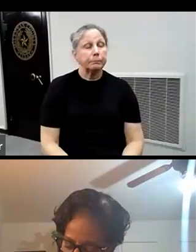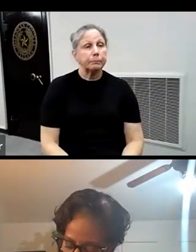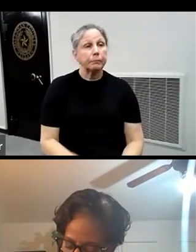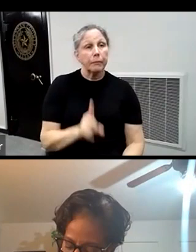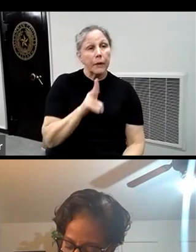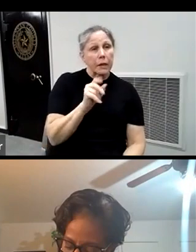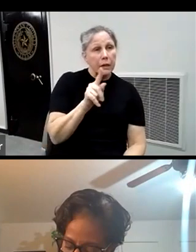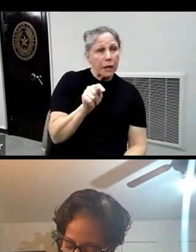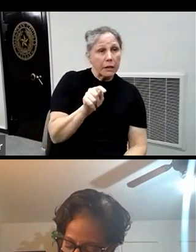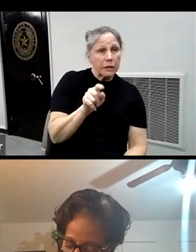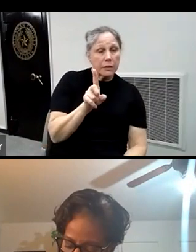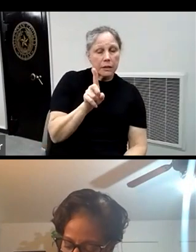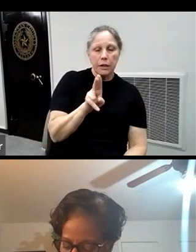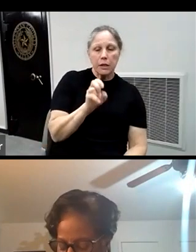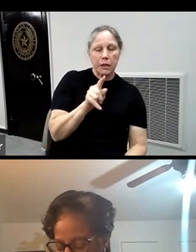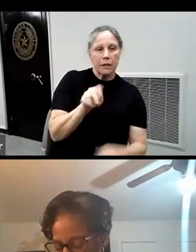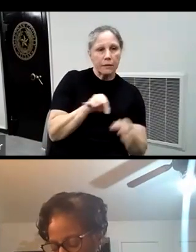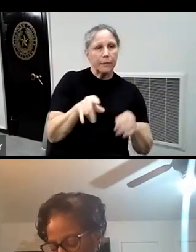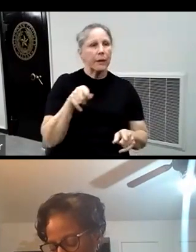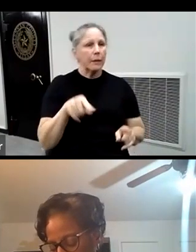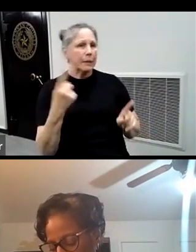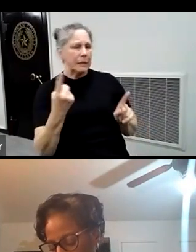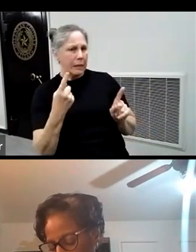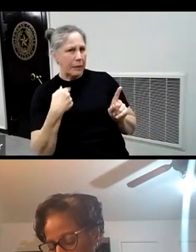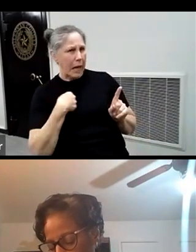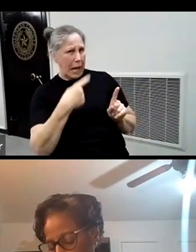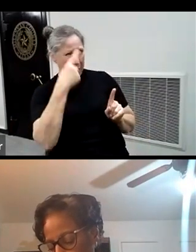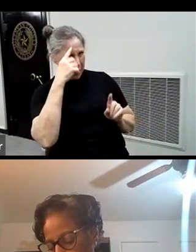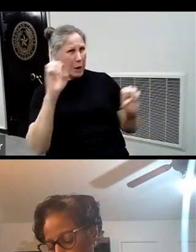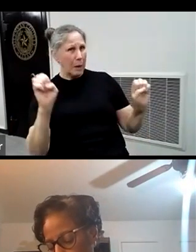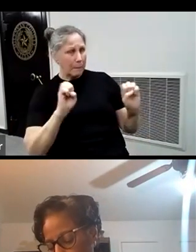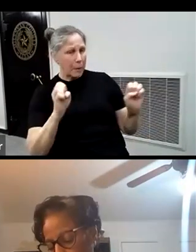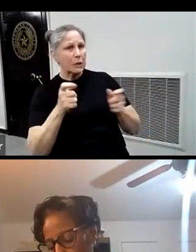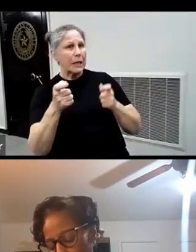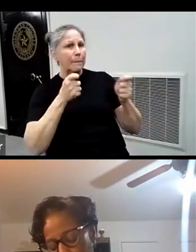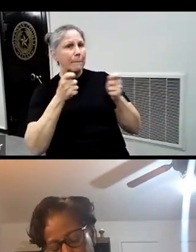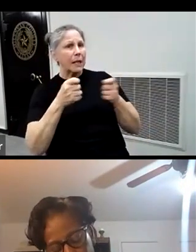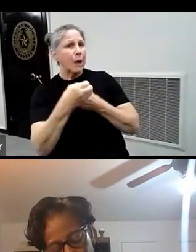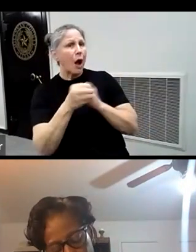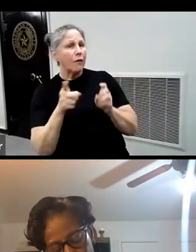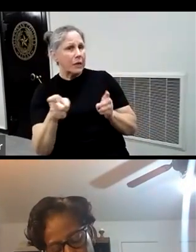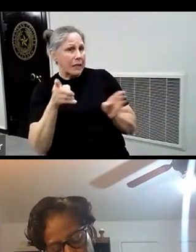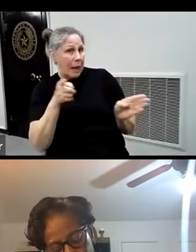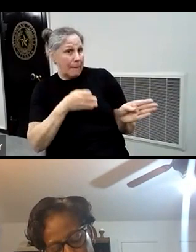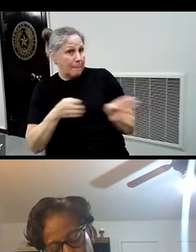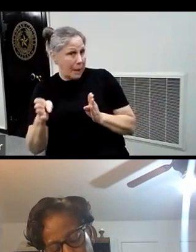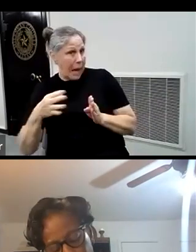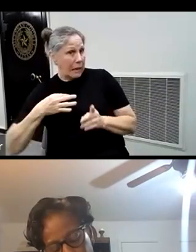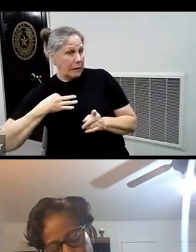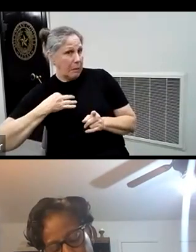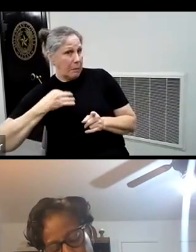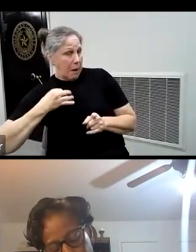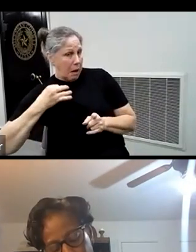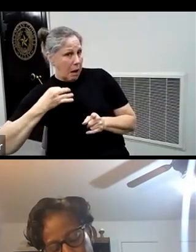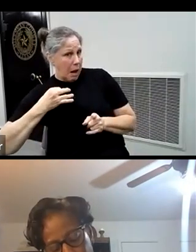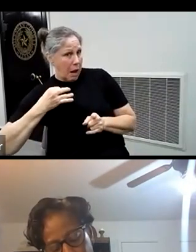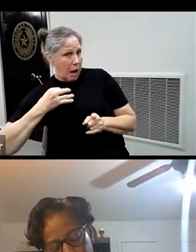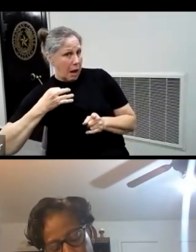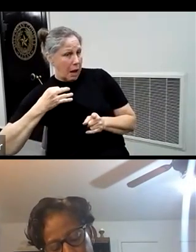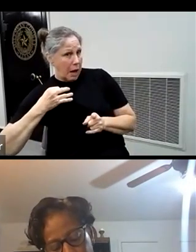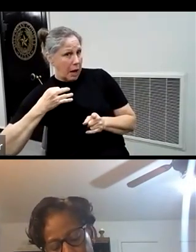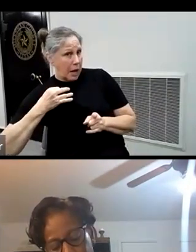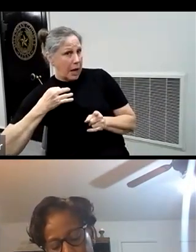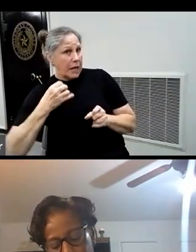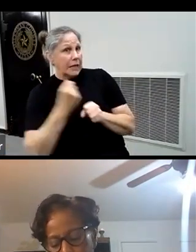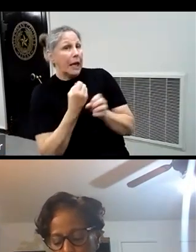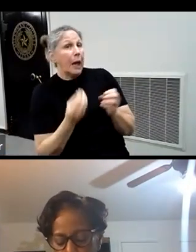Dustin, do you have? And Judge, this may be something, I know the Emergency Management Office was going to apply to be able to get